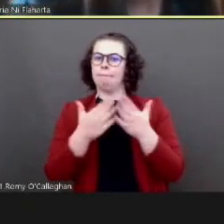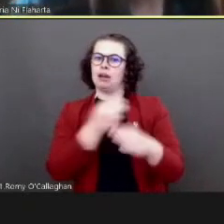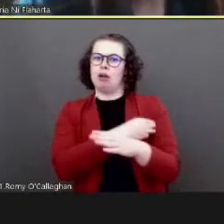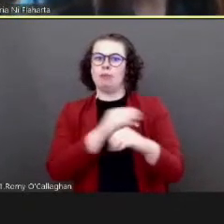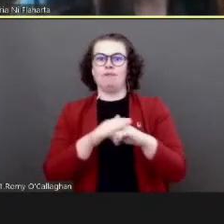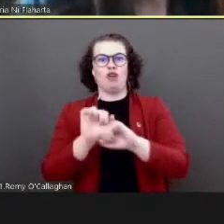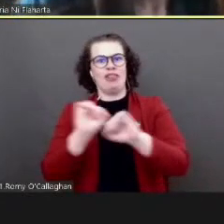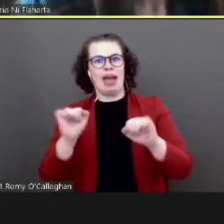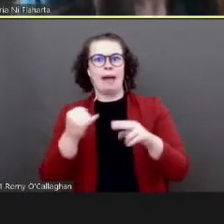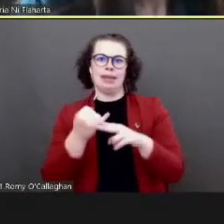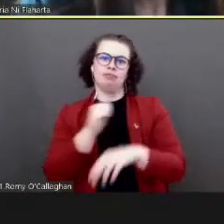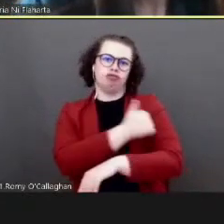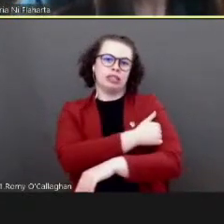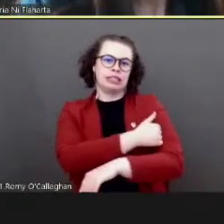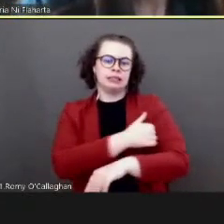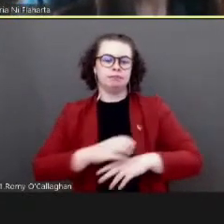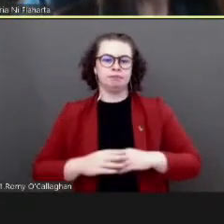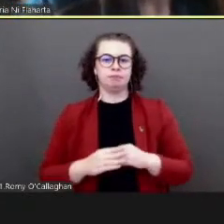please?